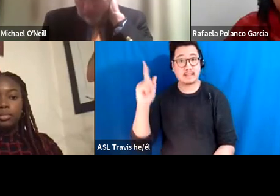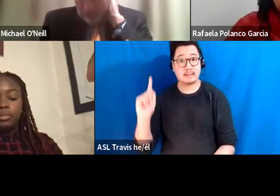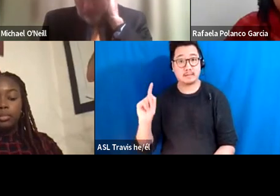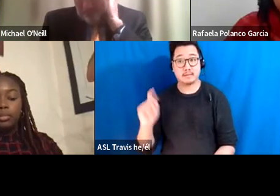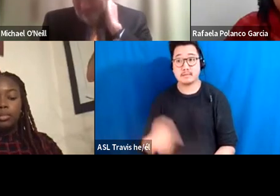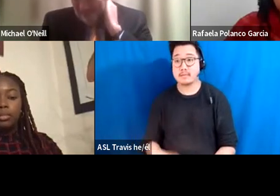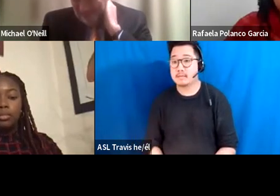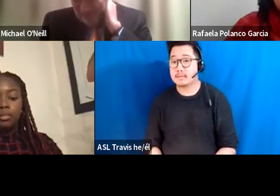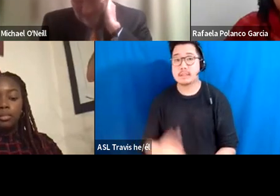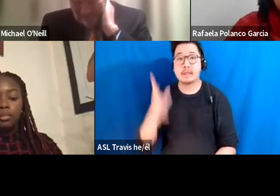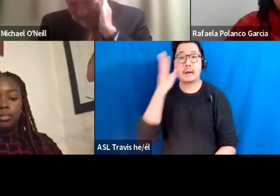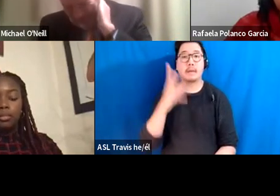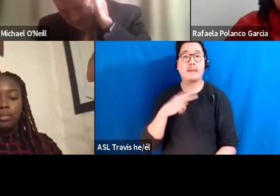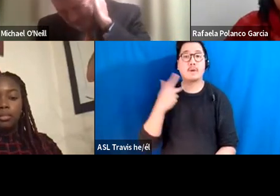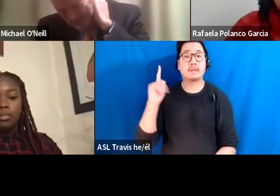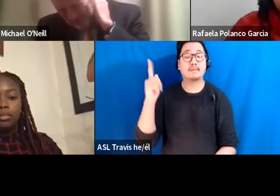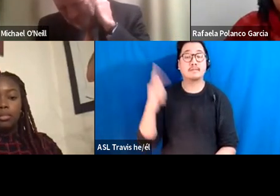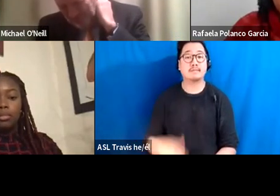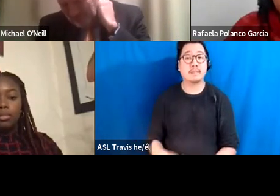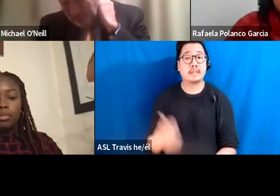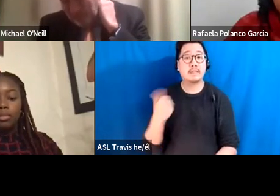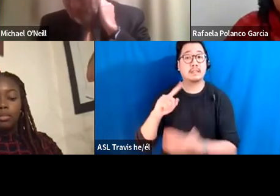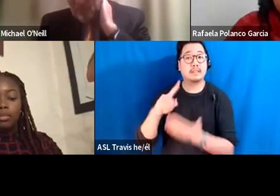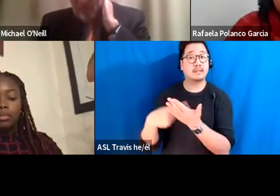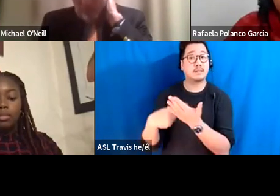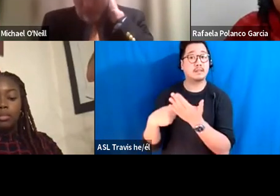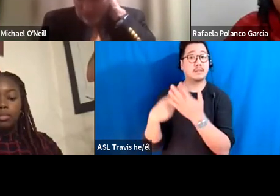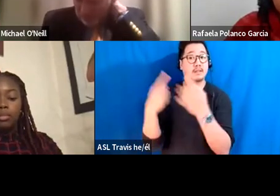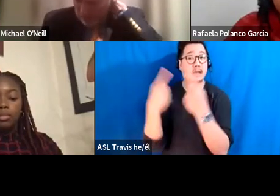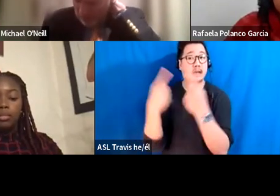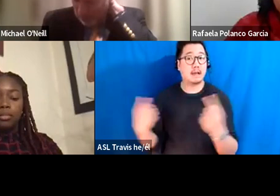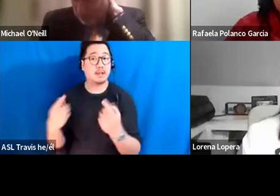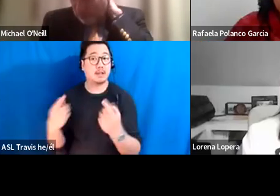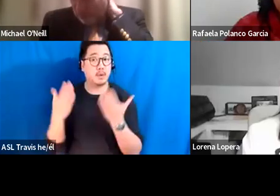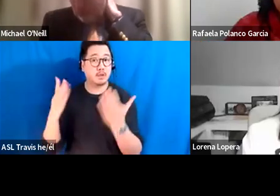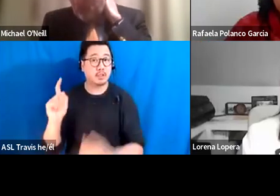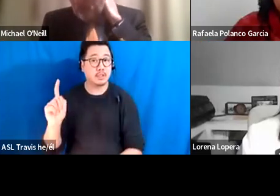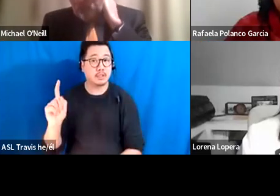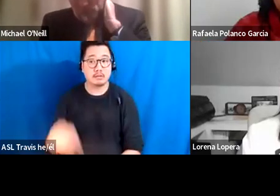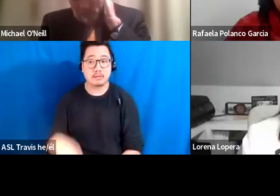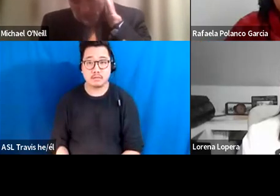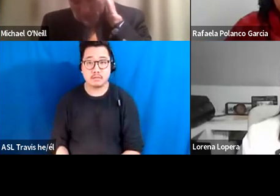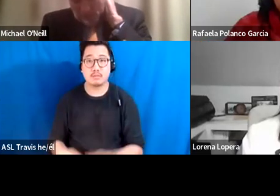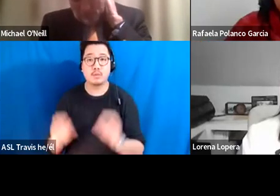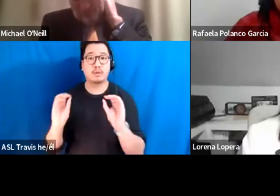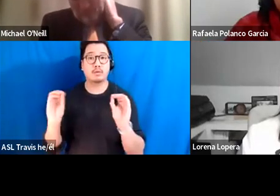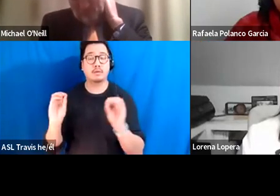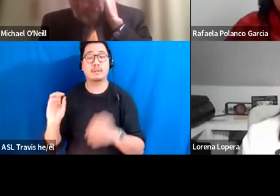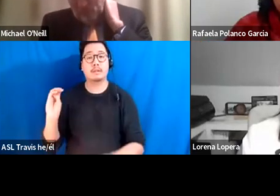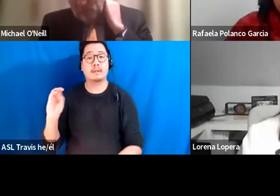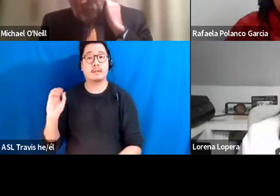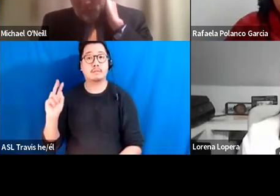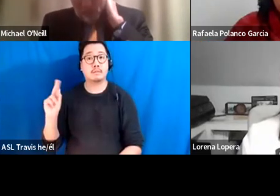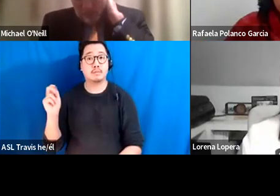second thank you is there any discussion or objection to the motion no ms sullivan will you please call the